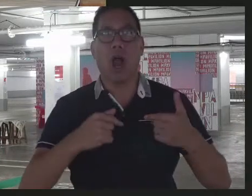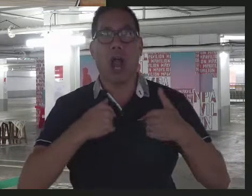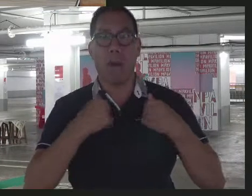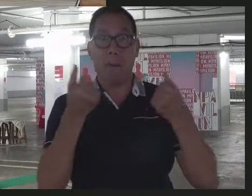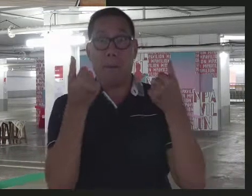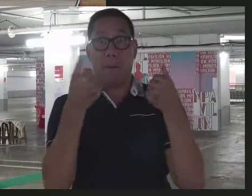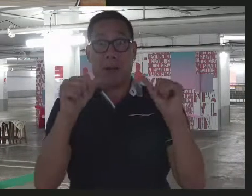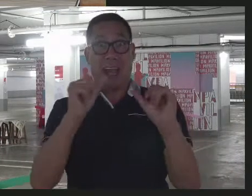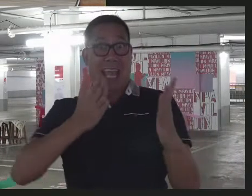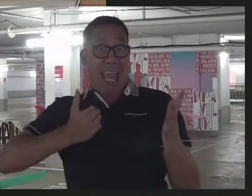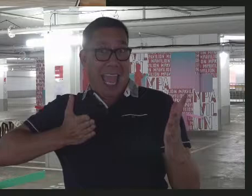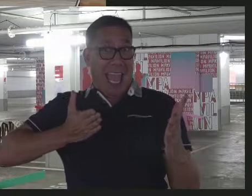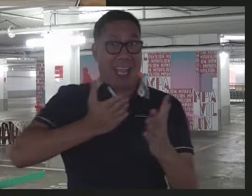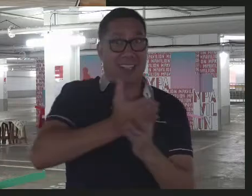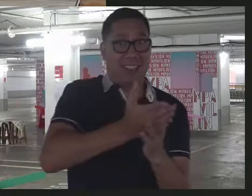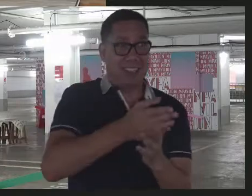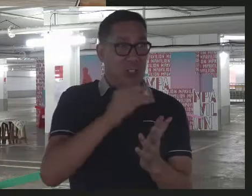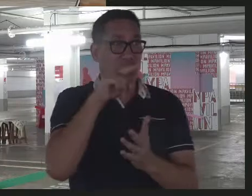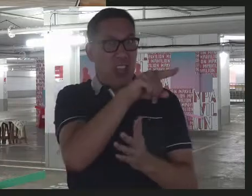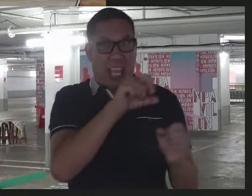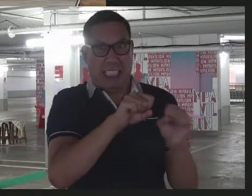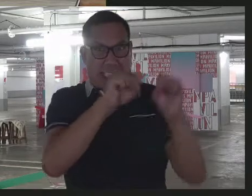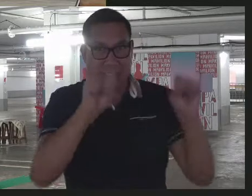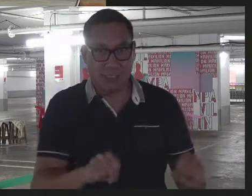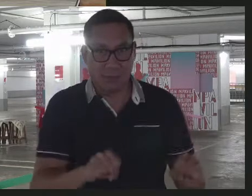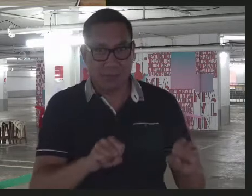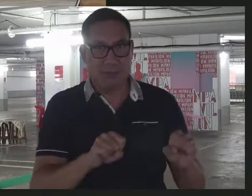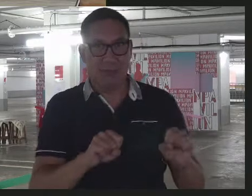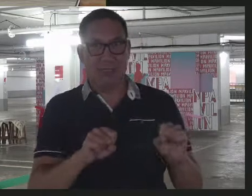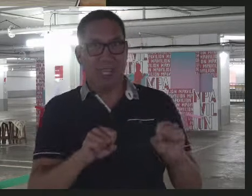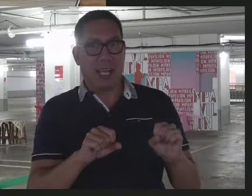access into that system and to understand